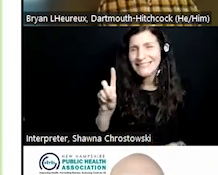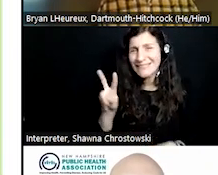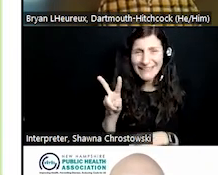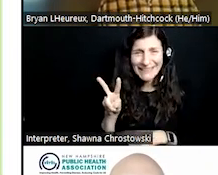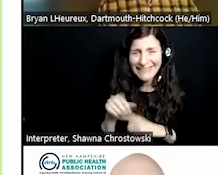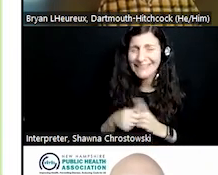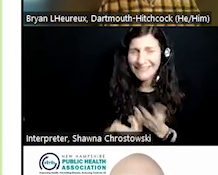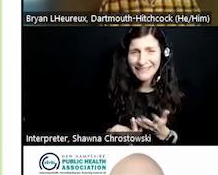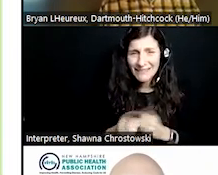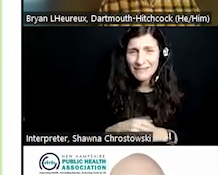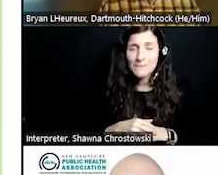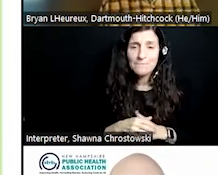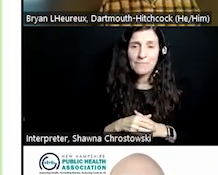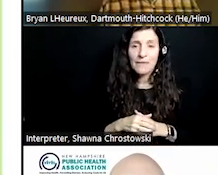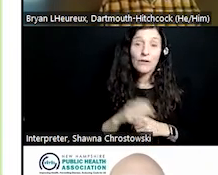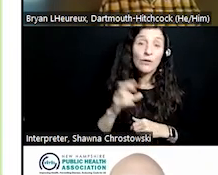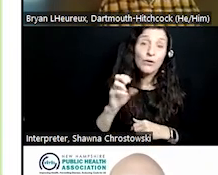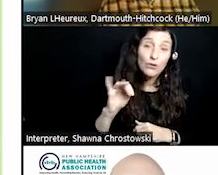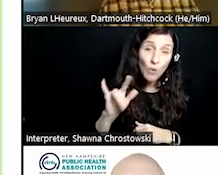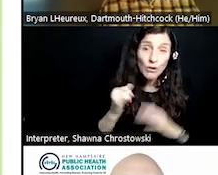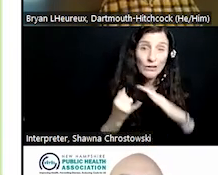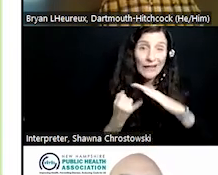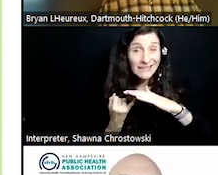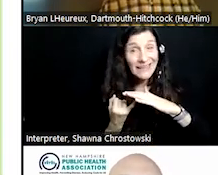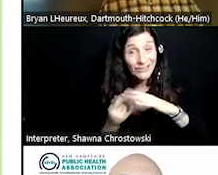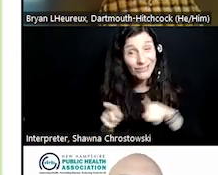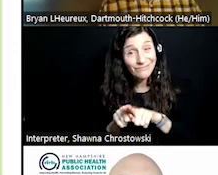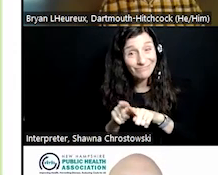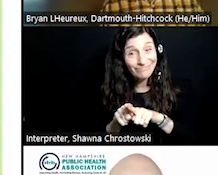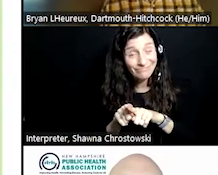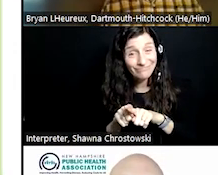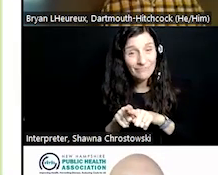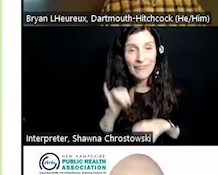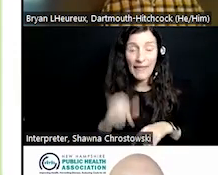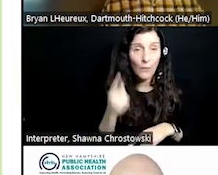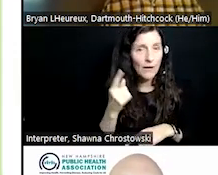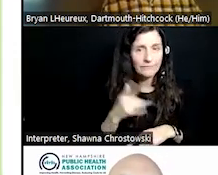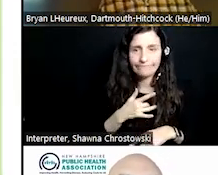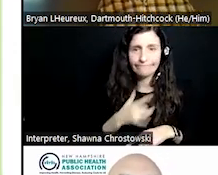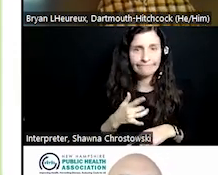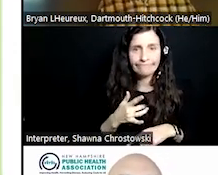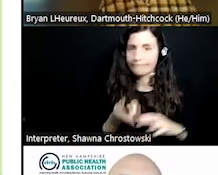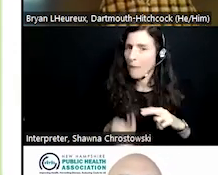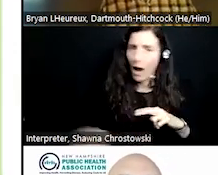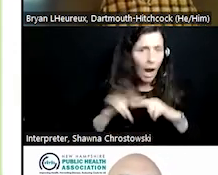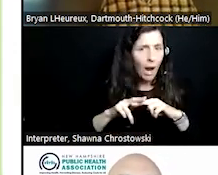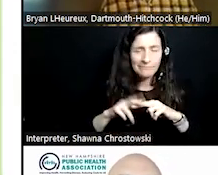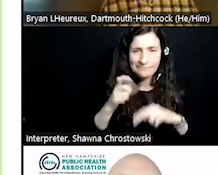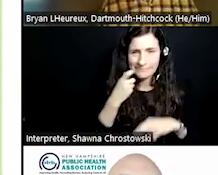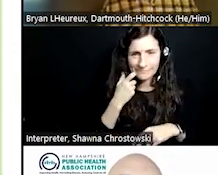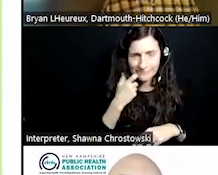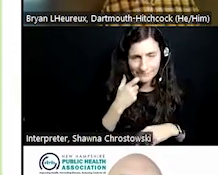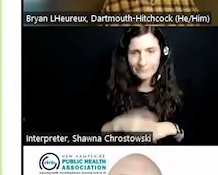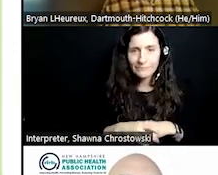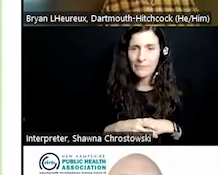wanted to point out social isolation as well. That is one that we've seen a huge rise in and is